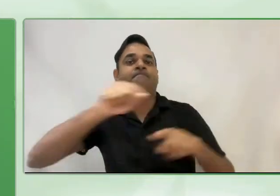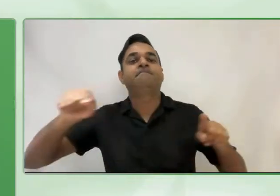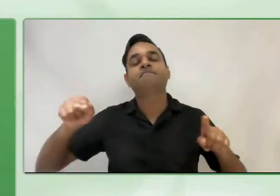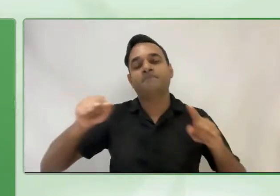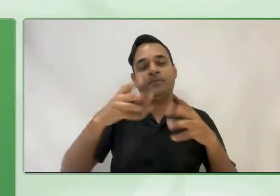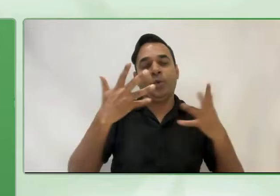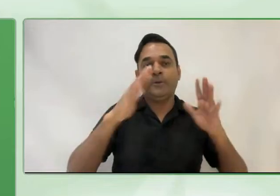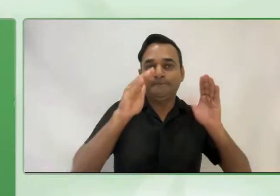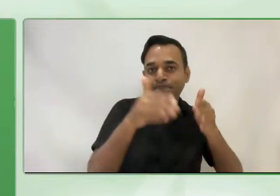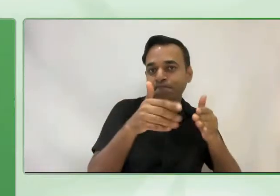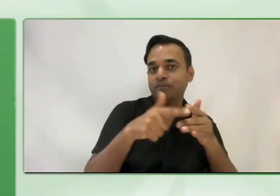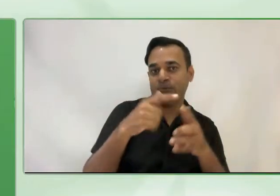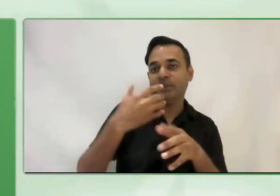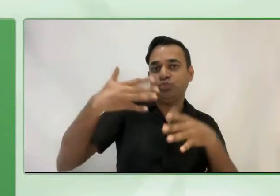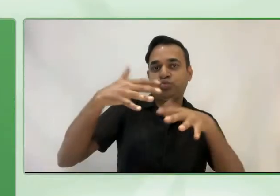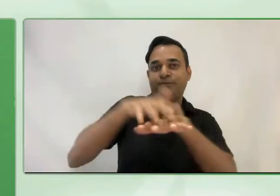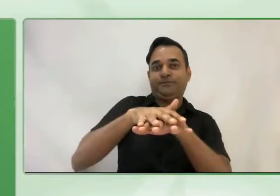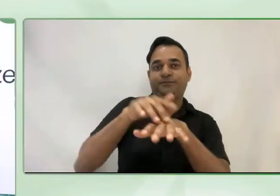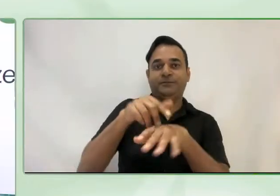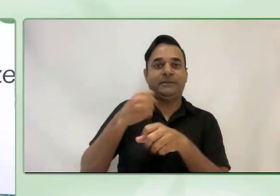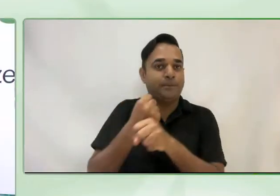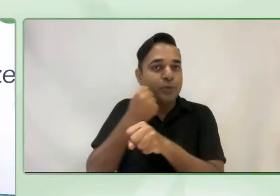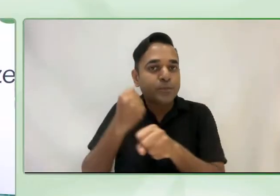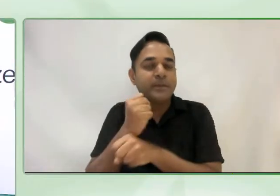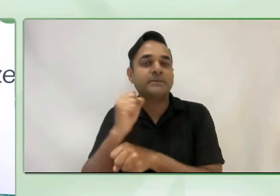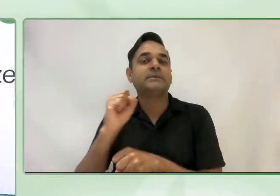industry of inclusive business, let's say.